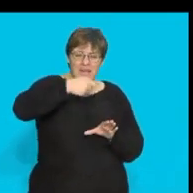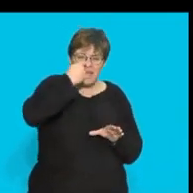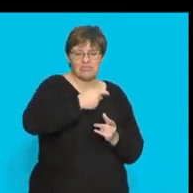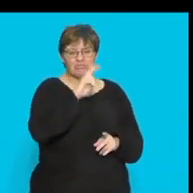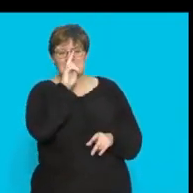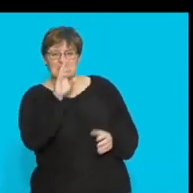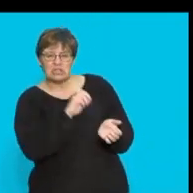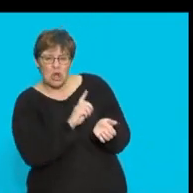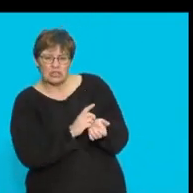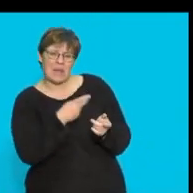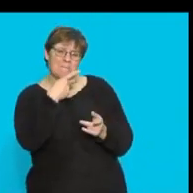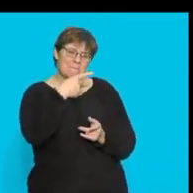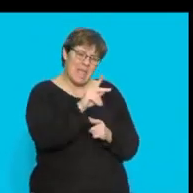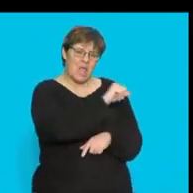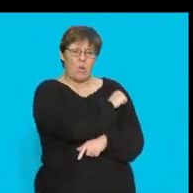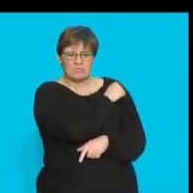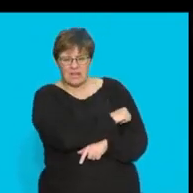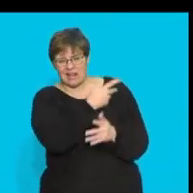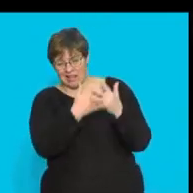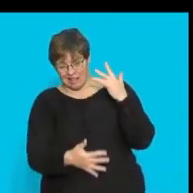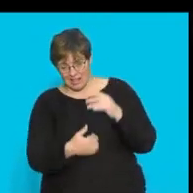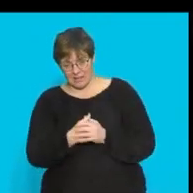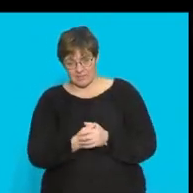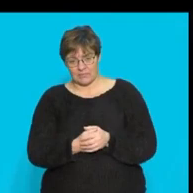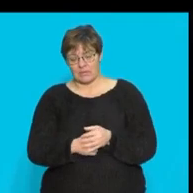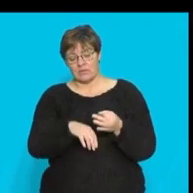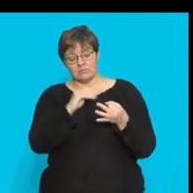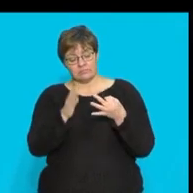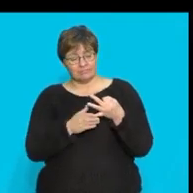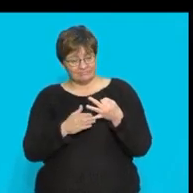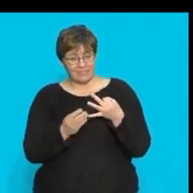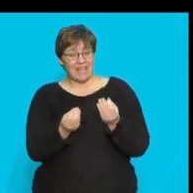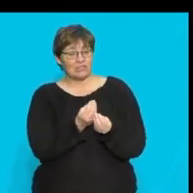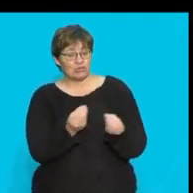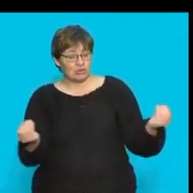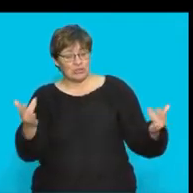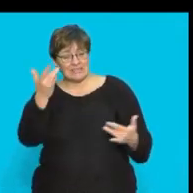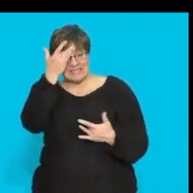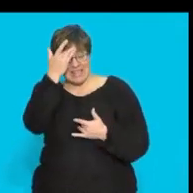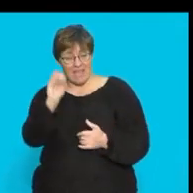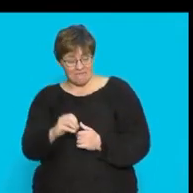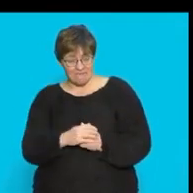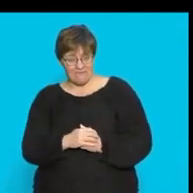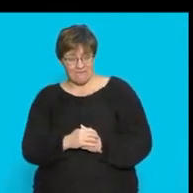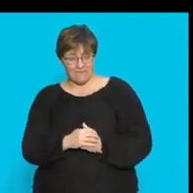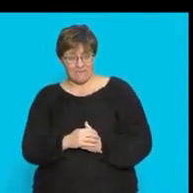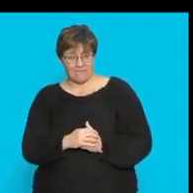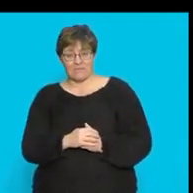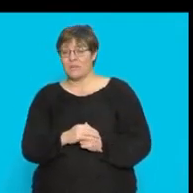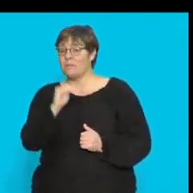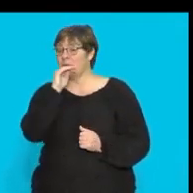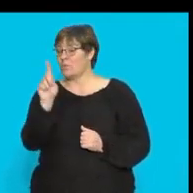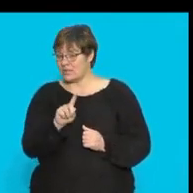medication, etc., at the hospitals. What else? If children are sick, what